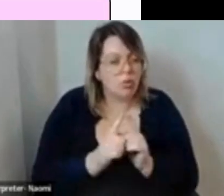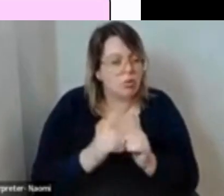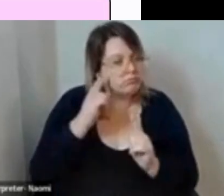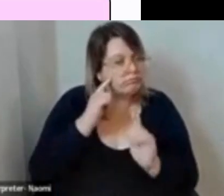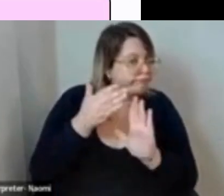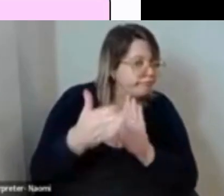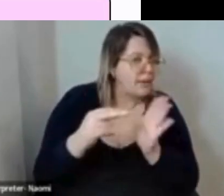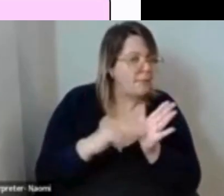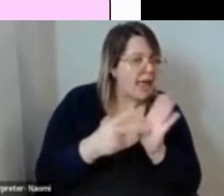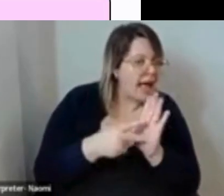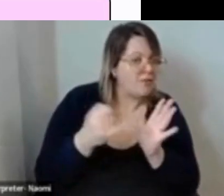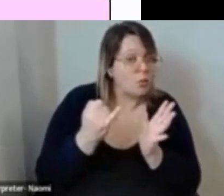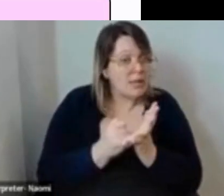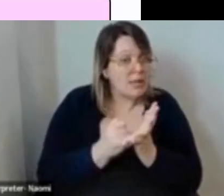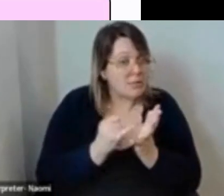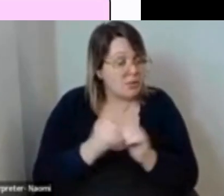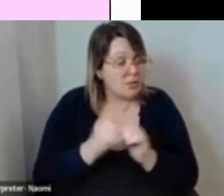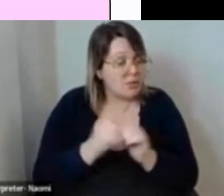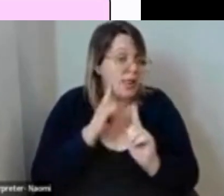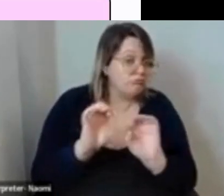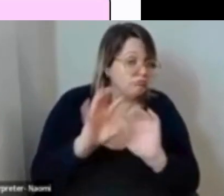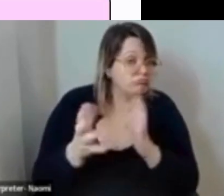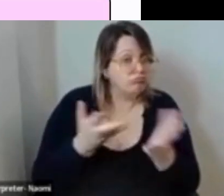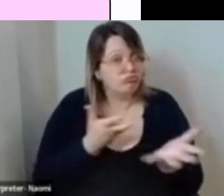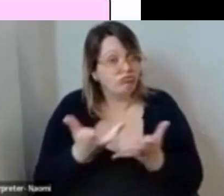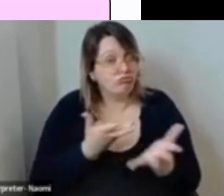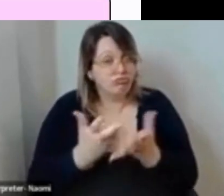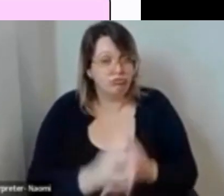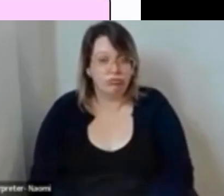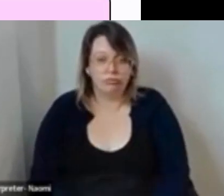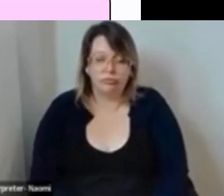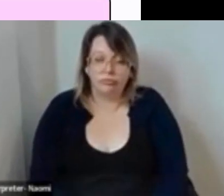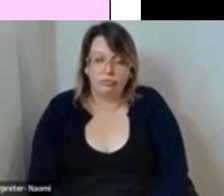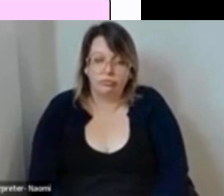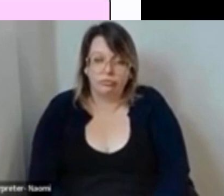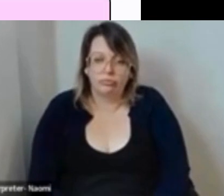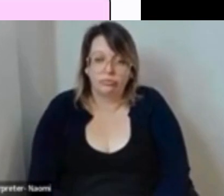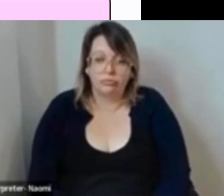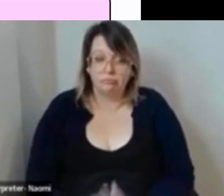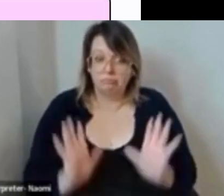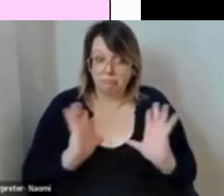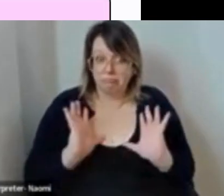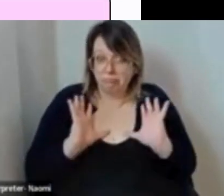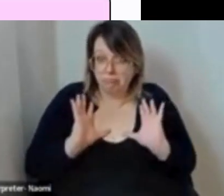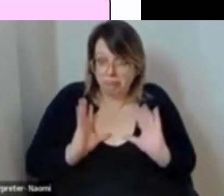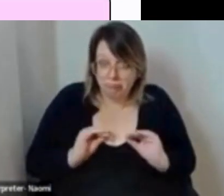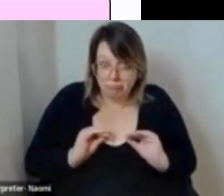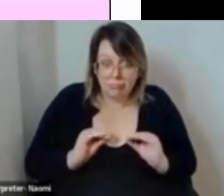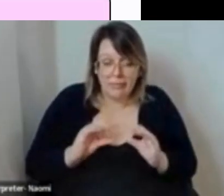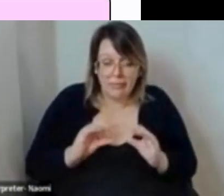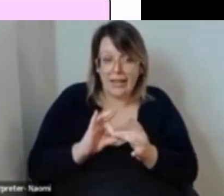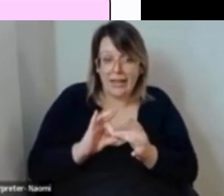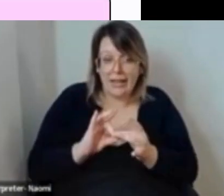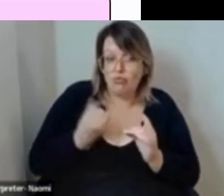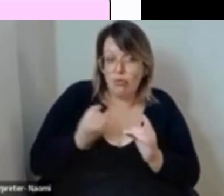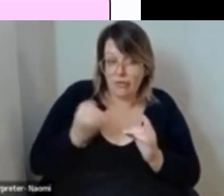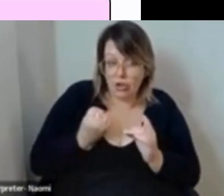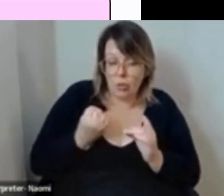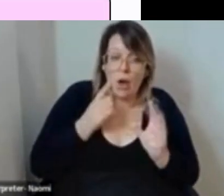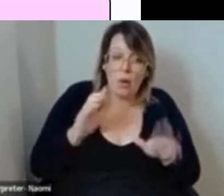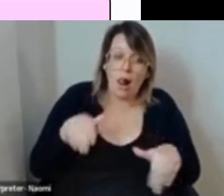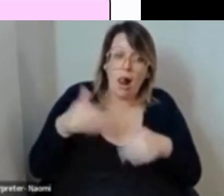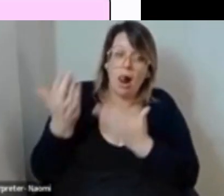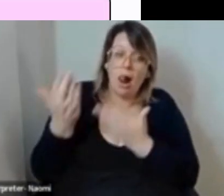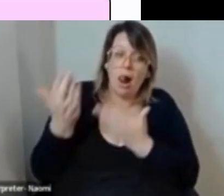to September if that would be helpful for you. That's everything from me for now on the revenue grant, and I'll now pass over